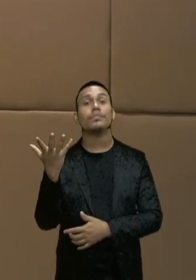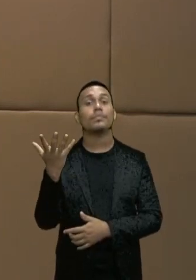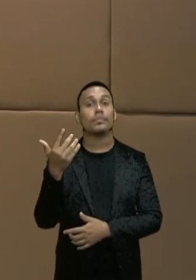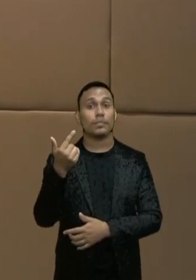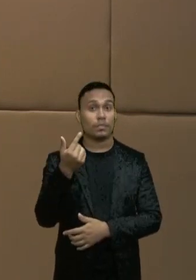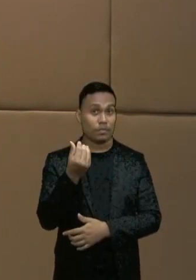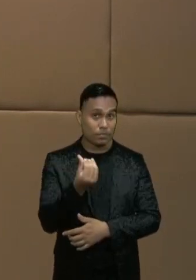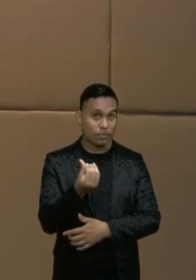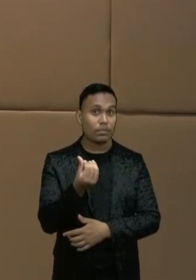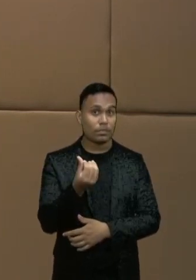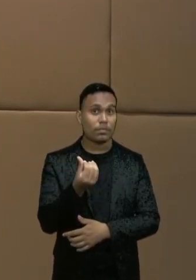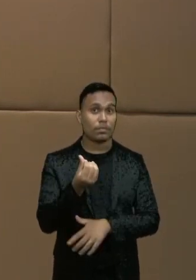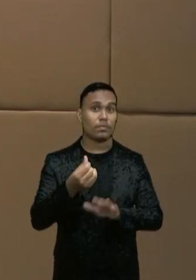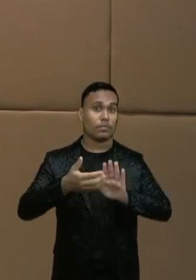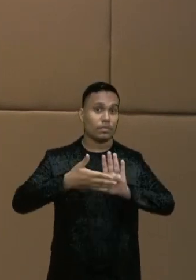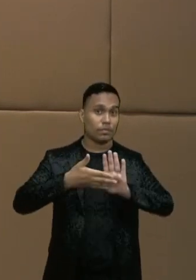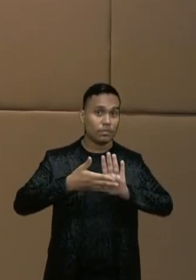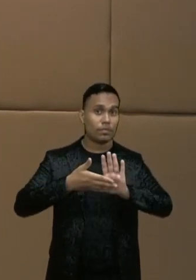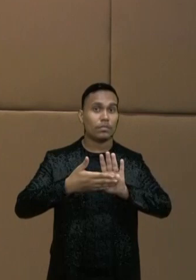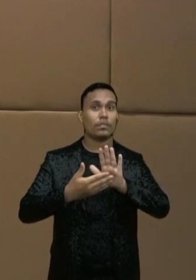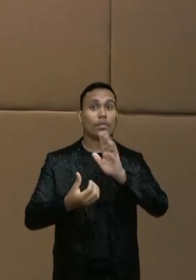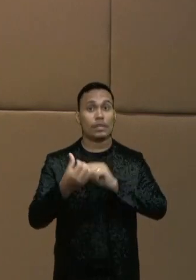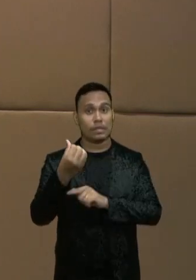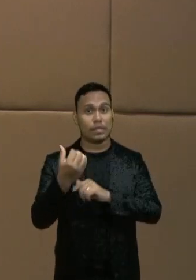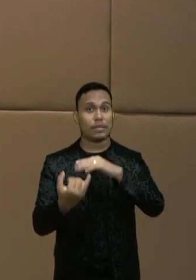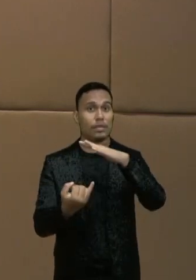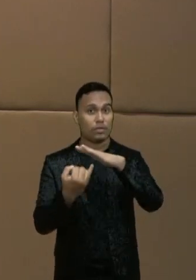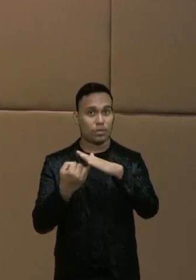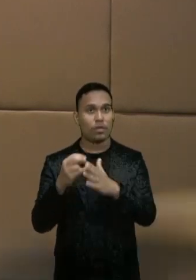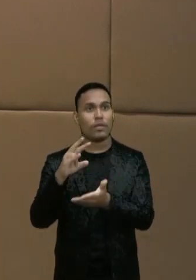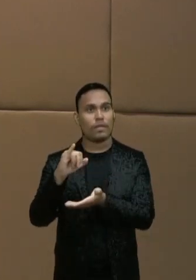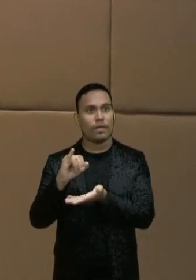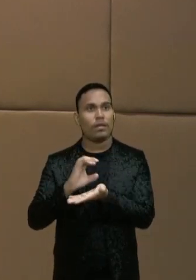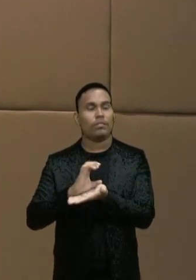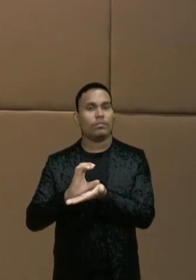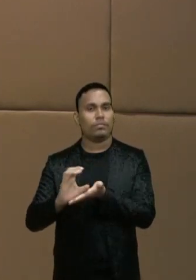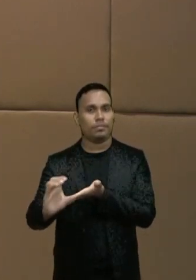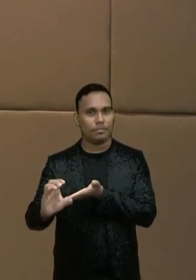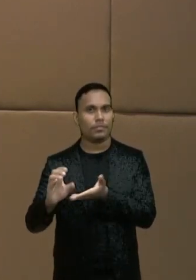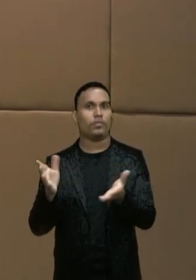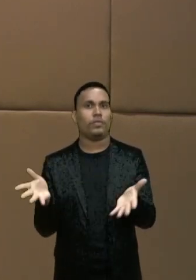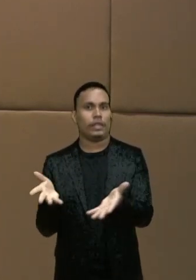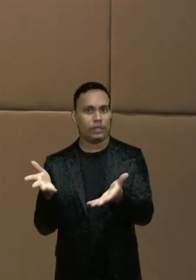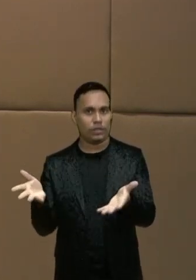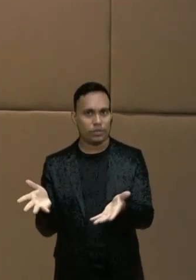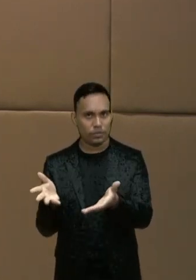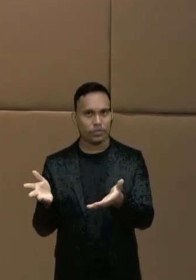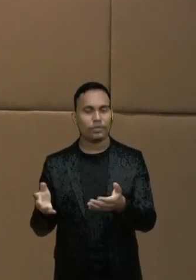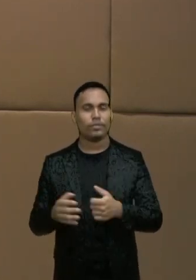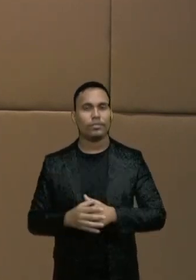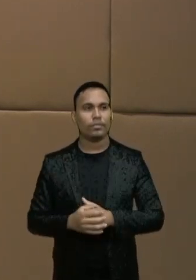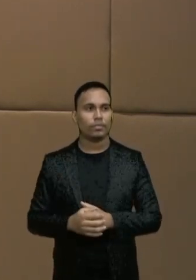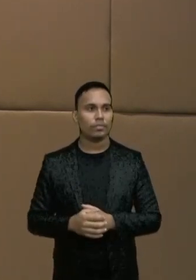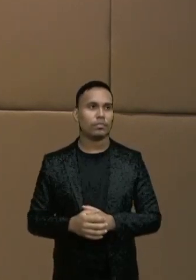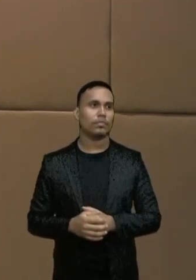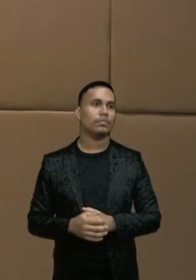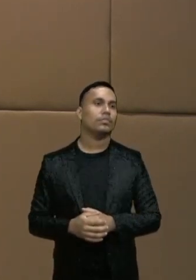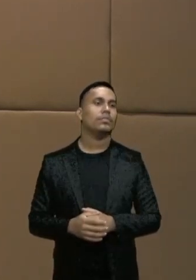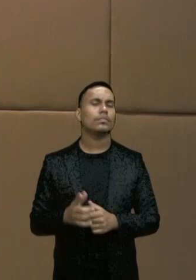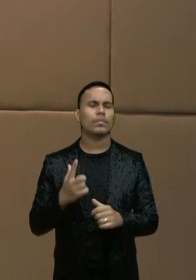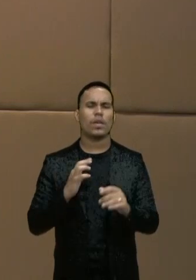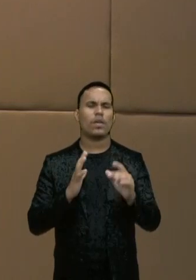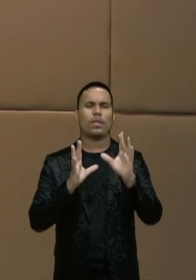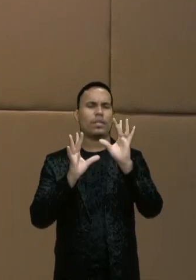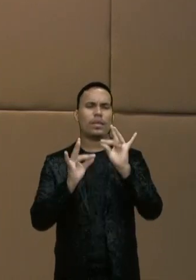after this first round, 6 institutions that will receive these